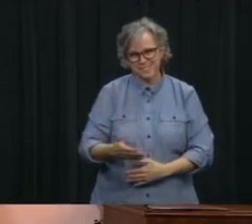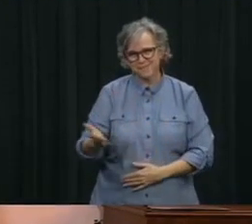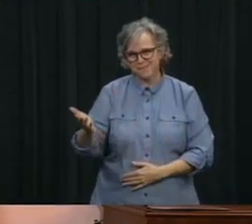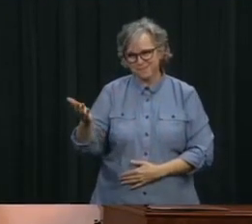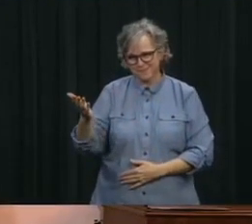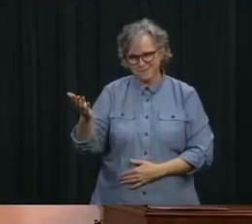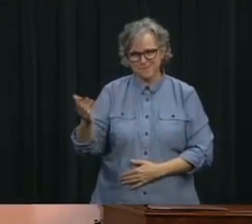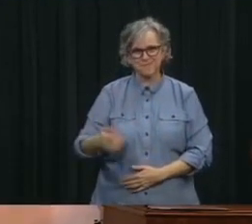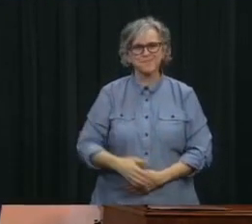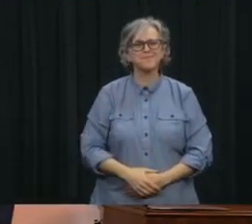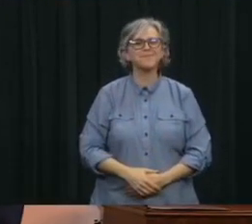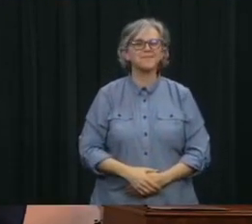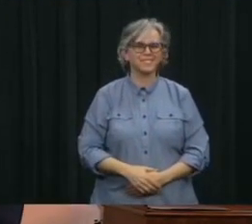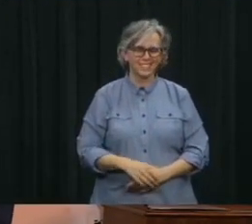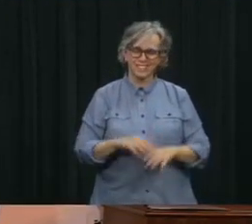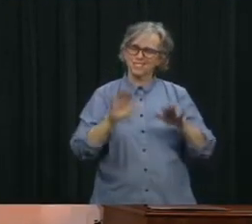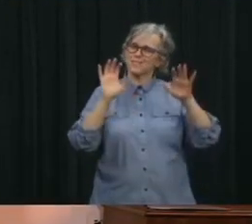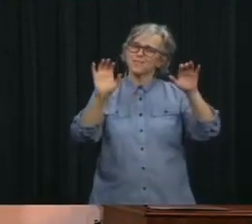Great work.